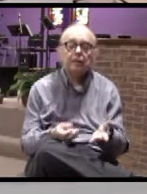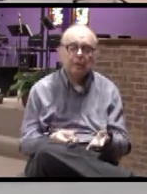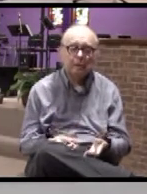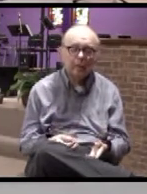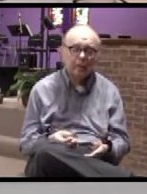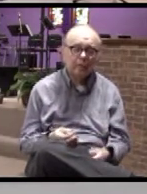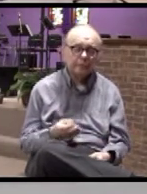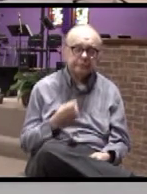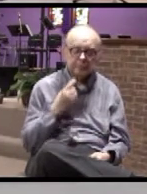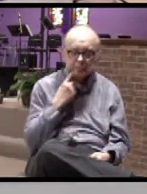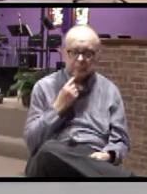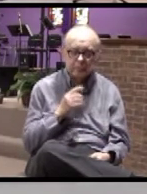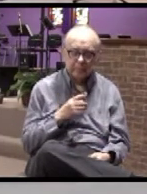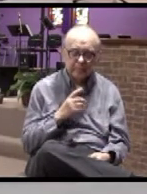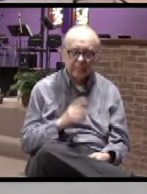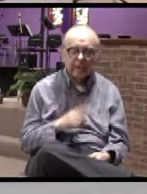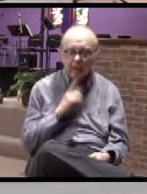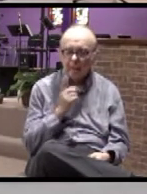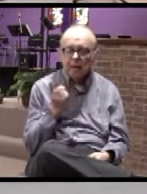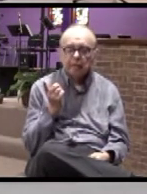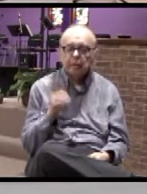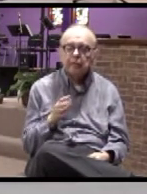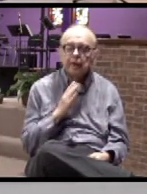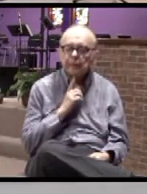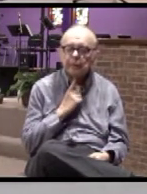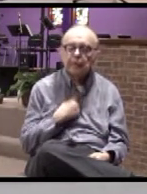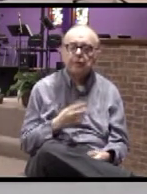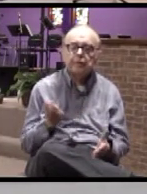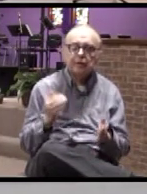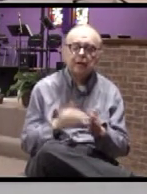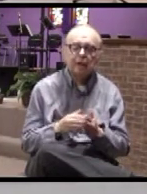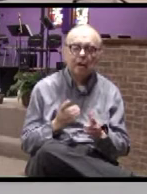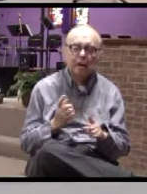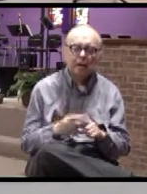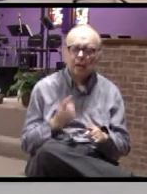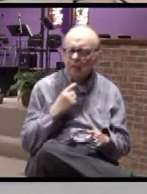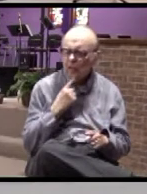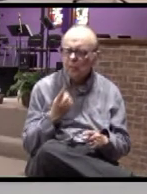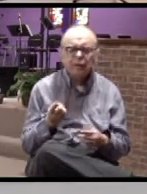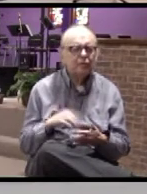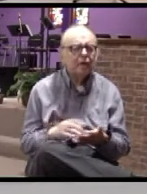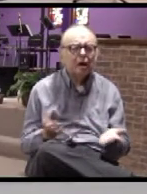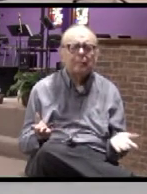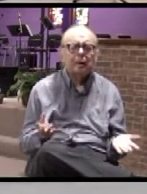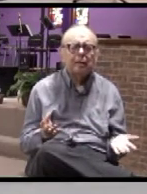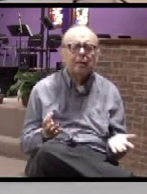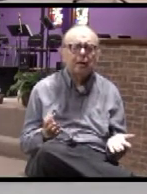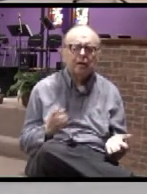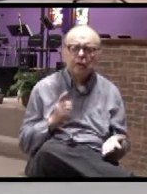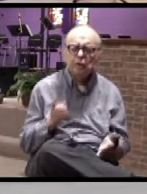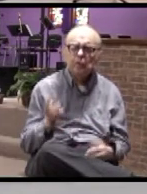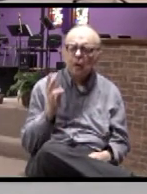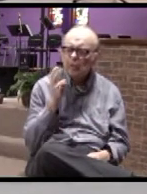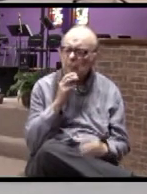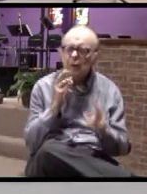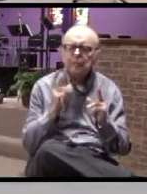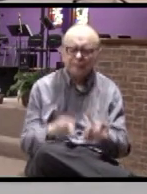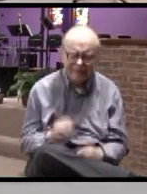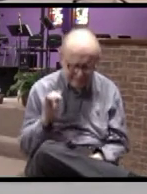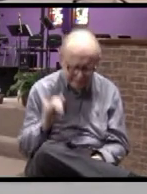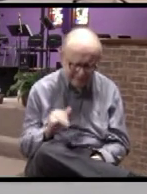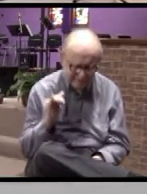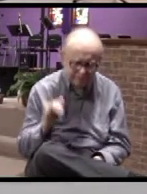I've got a fountain that you'll never thirst again from. What you talking about? You're weird.